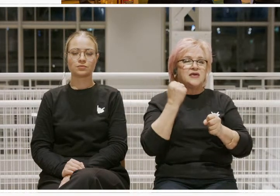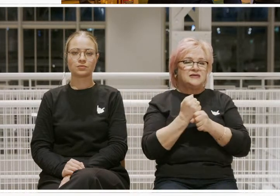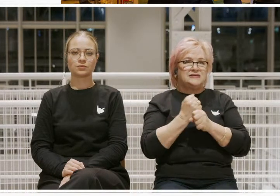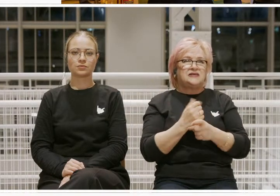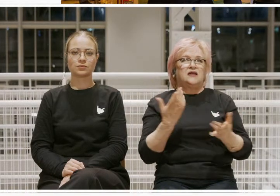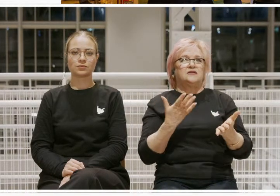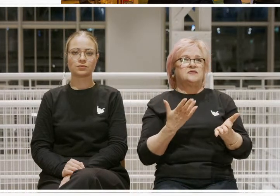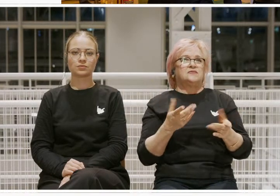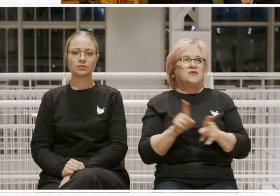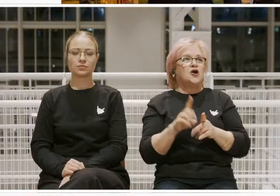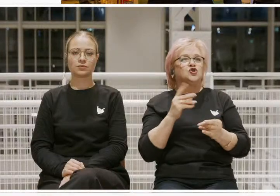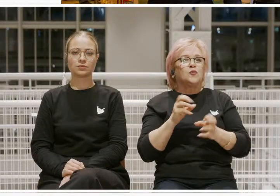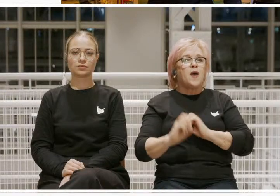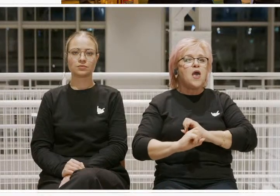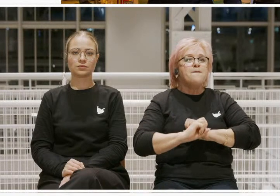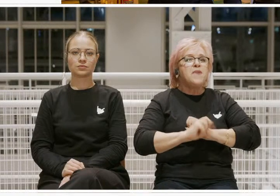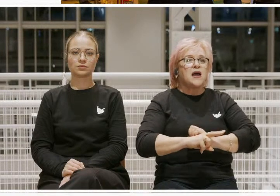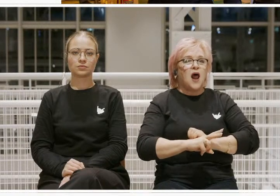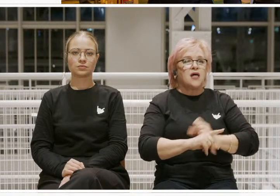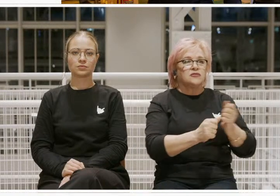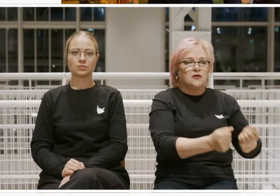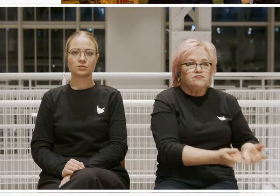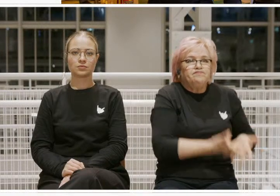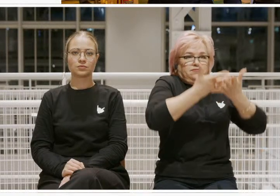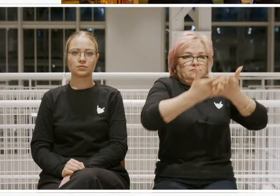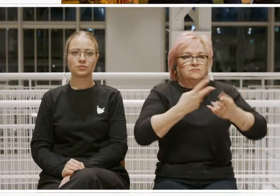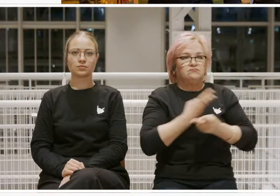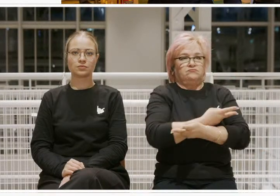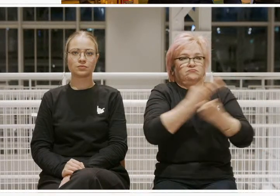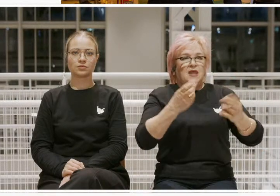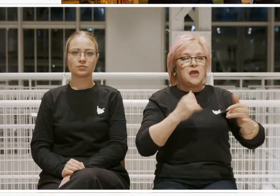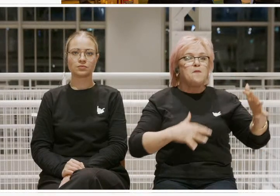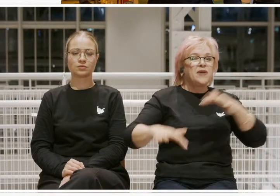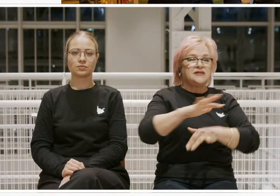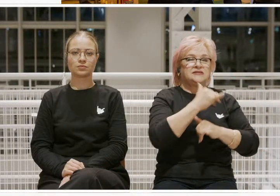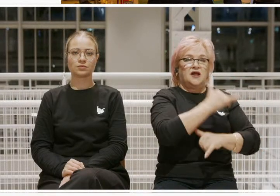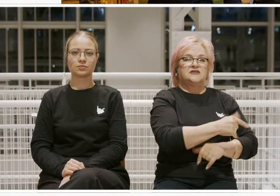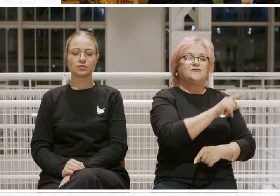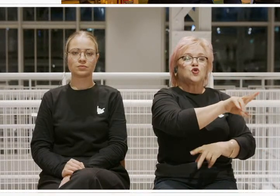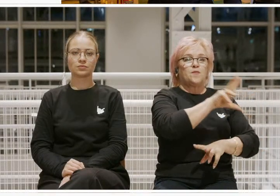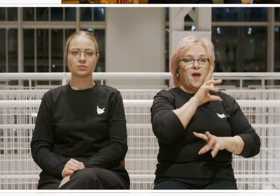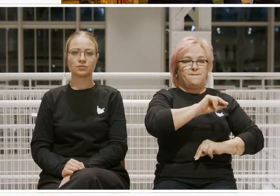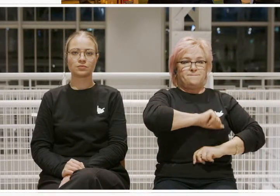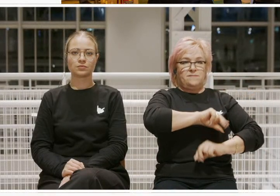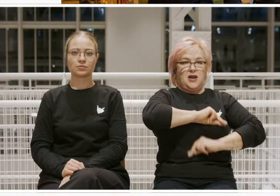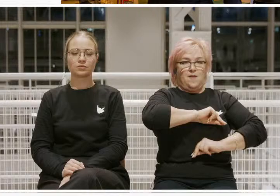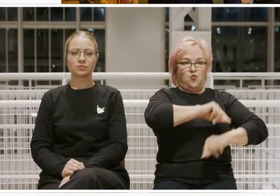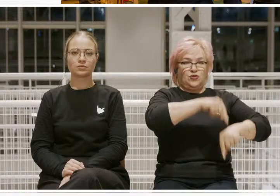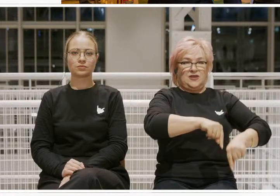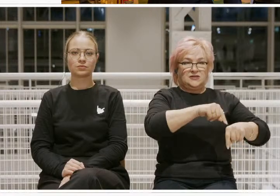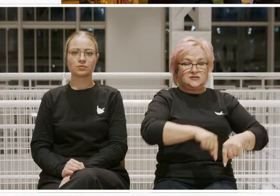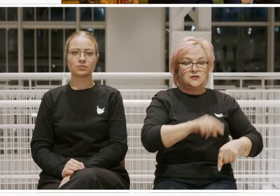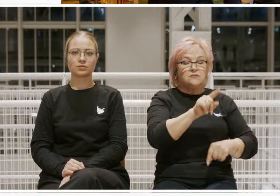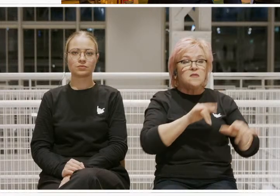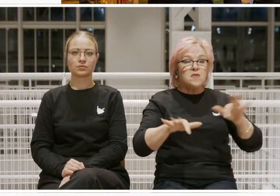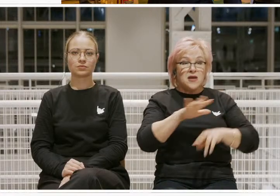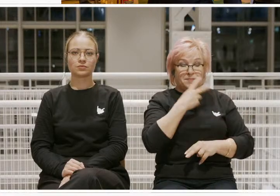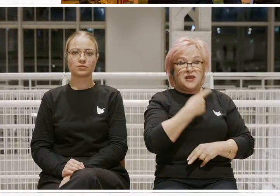In the scope of this project, a library established in Artier Istanbul, which